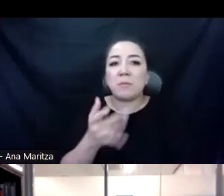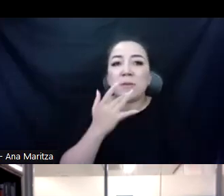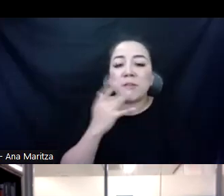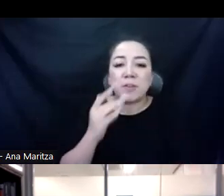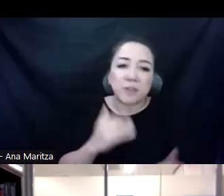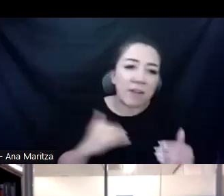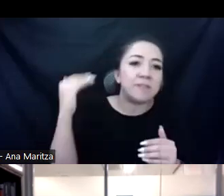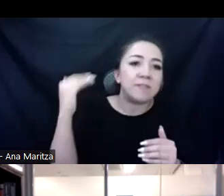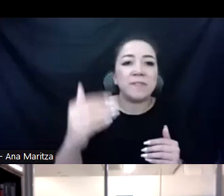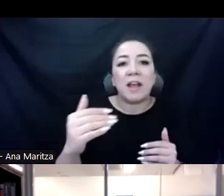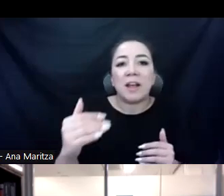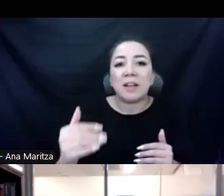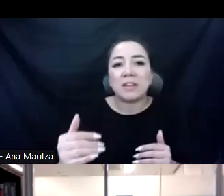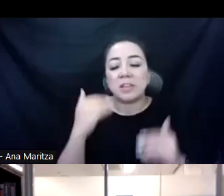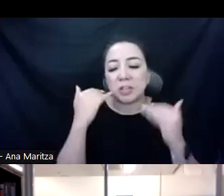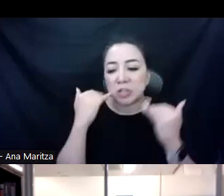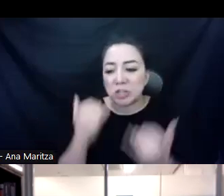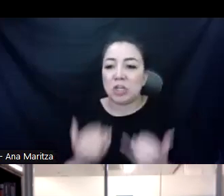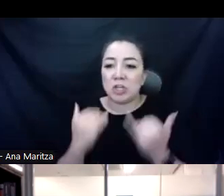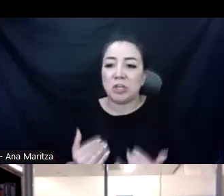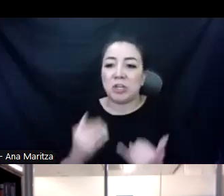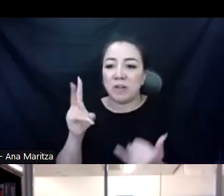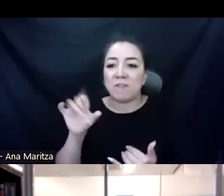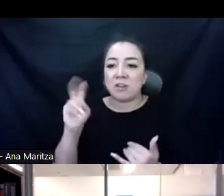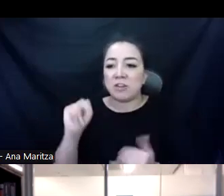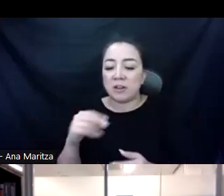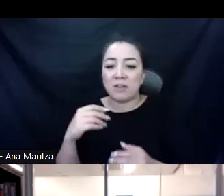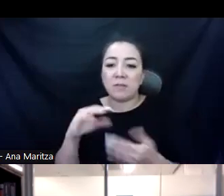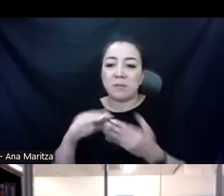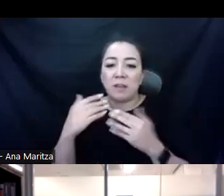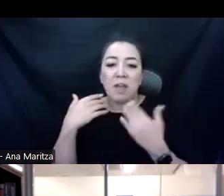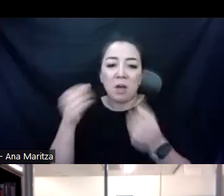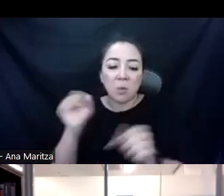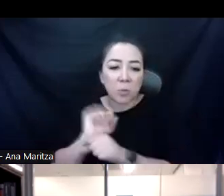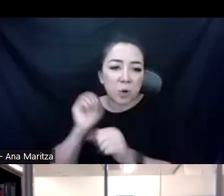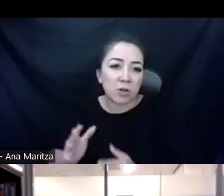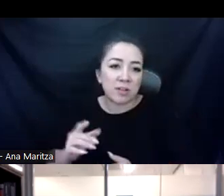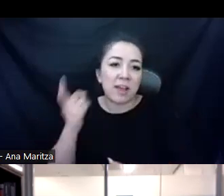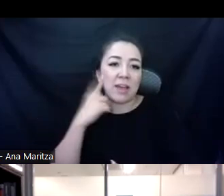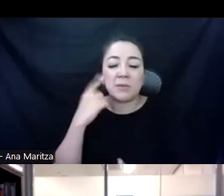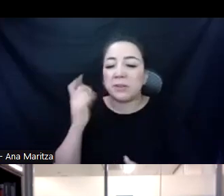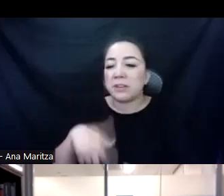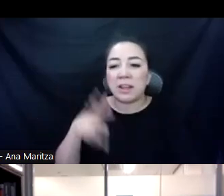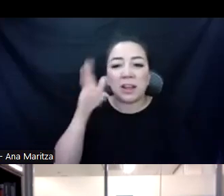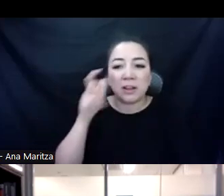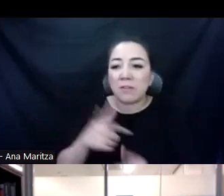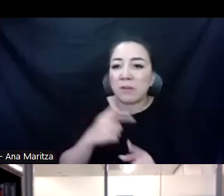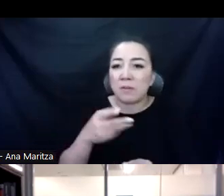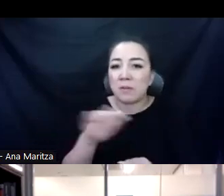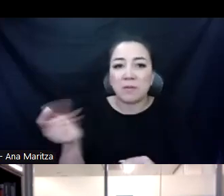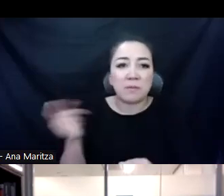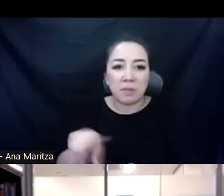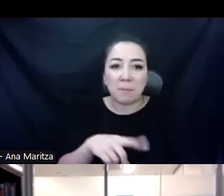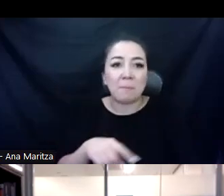the current version of community health workers. So I think we just need to hear from a couple of, that's how